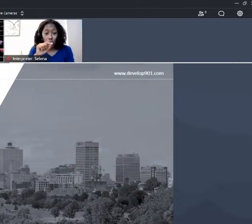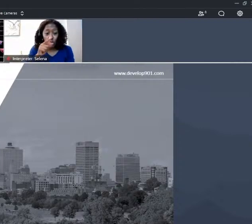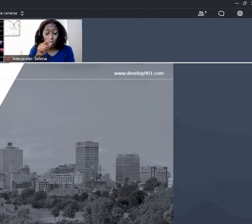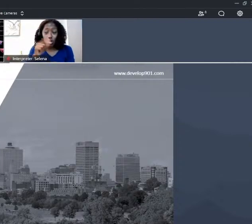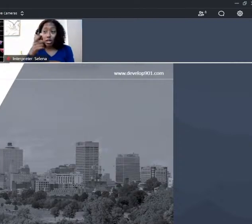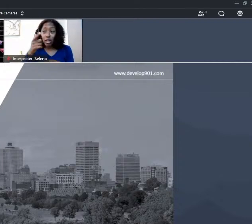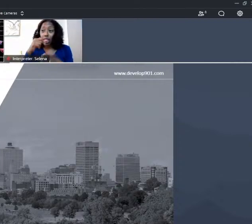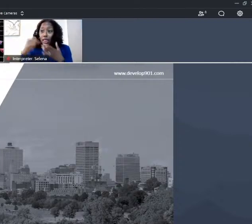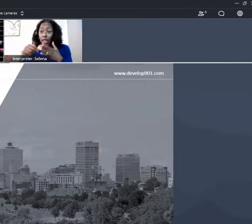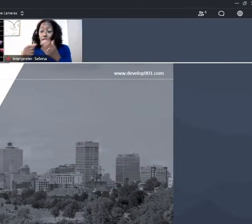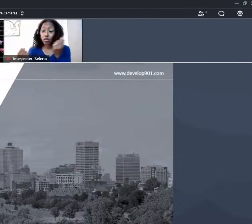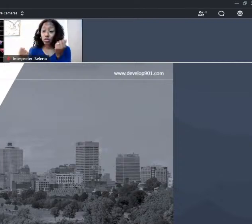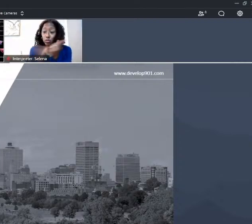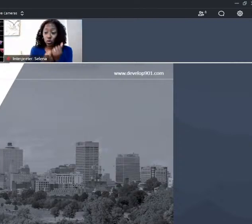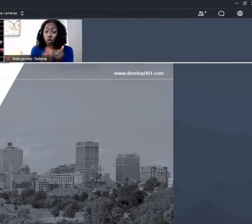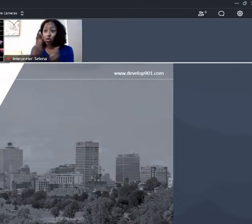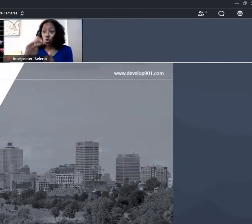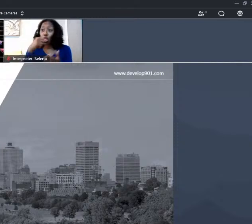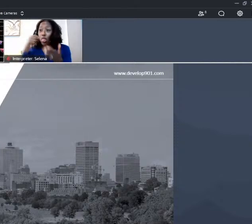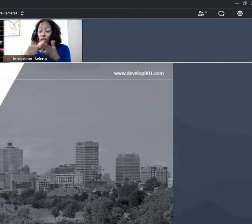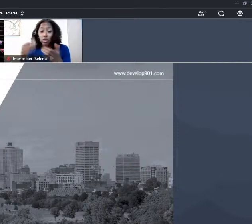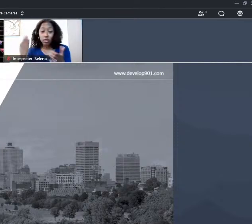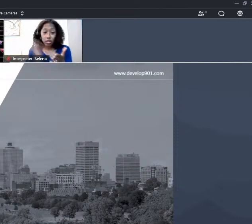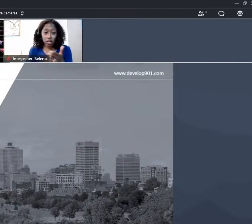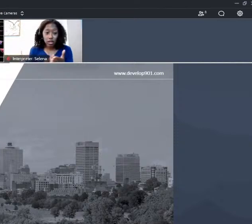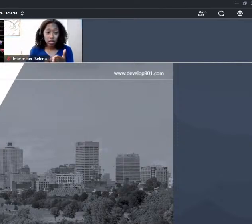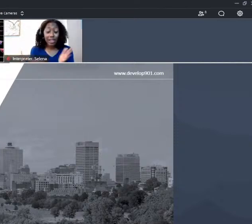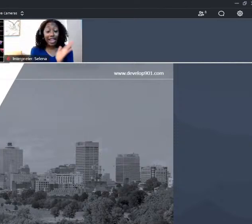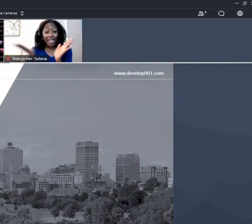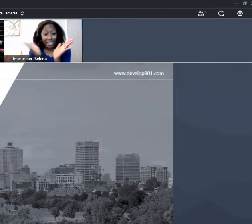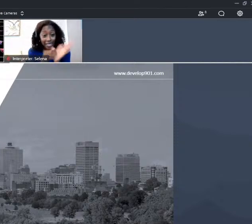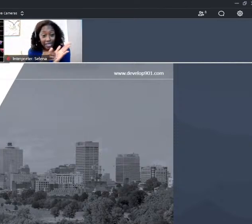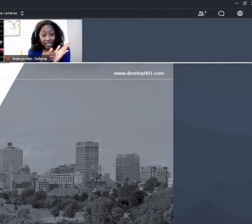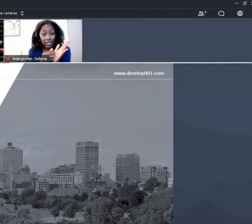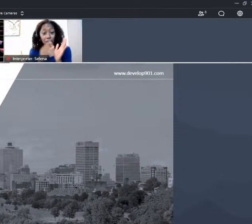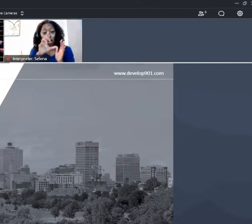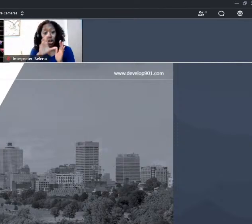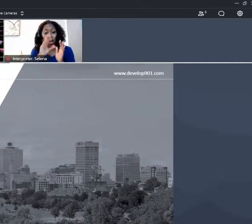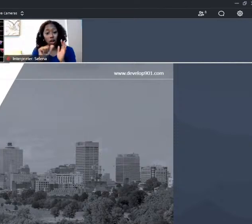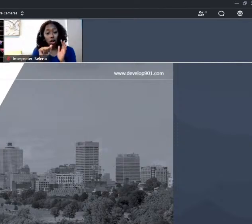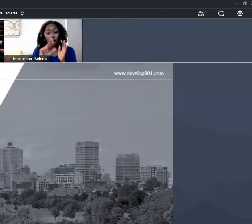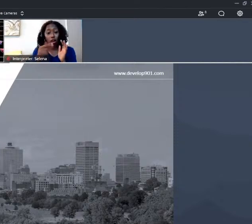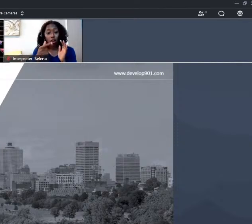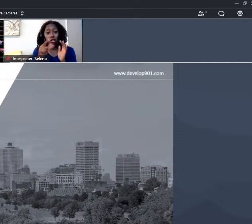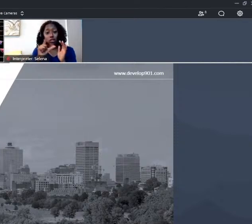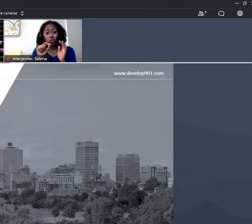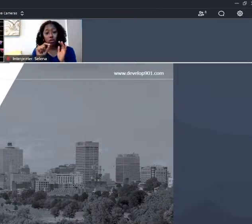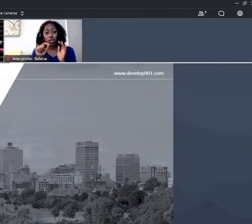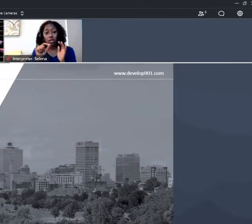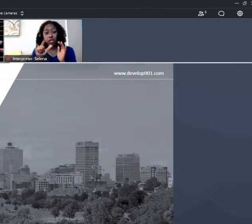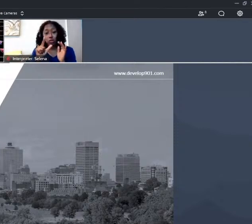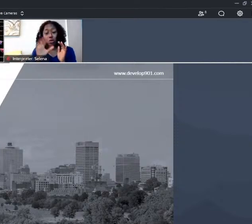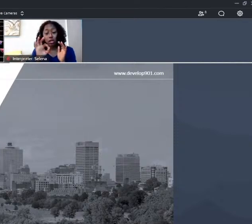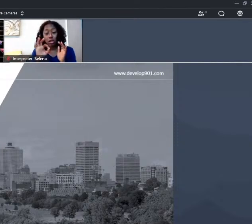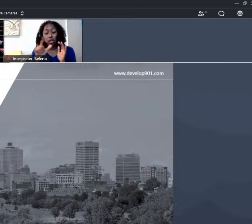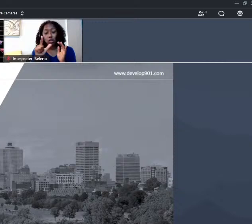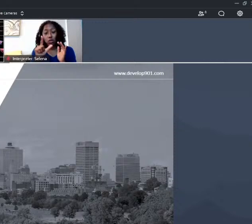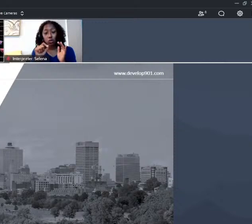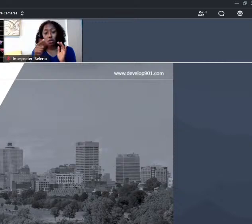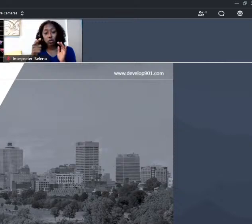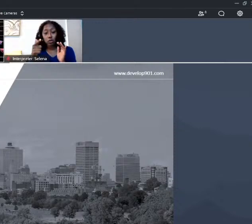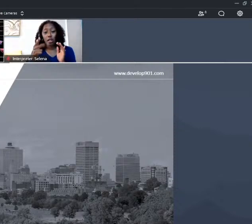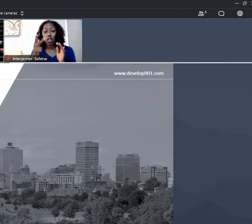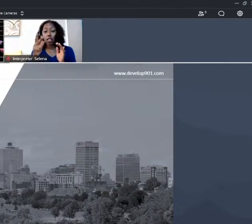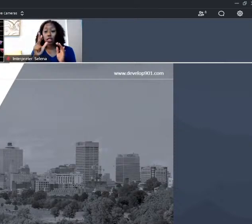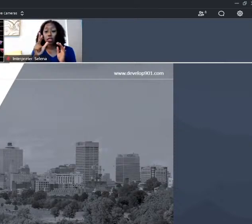support and 2 letters of opposition. Again, August 29th, 2021, extra